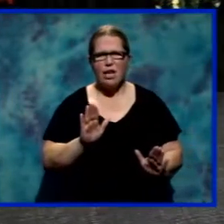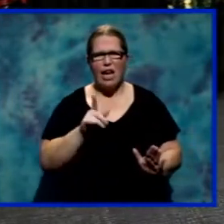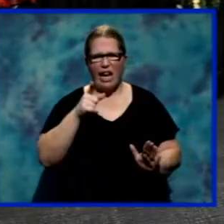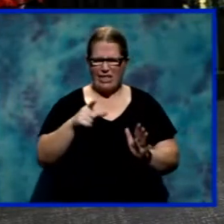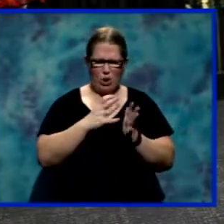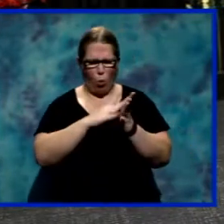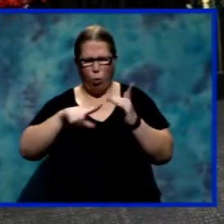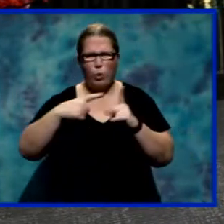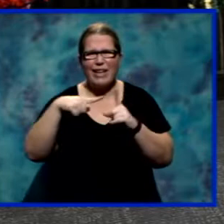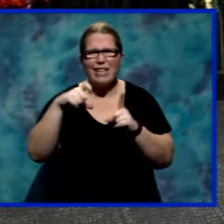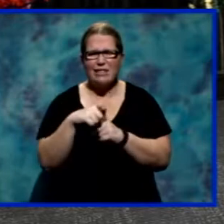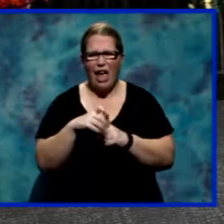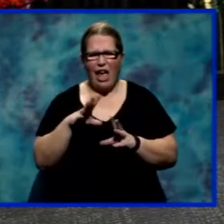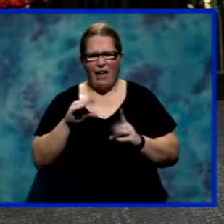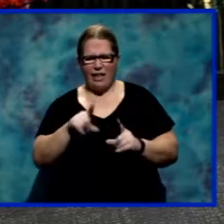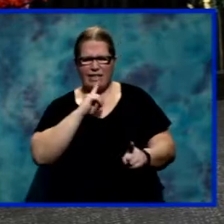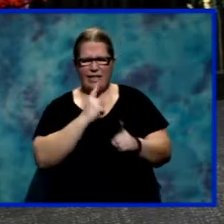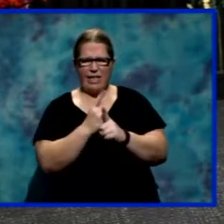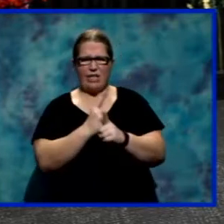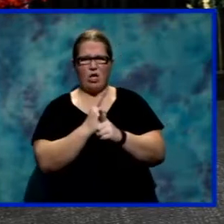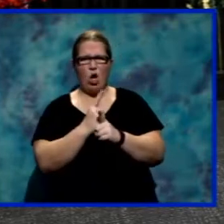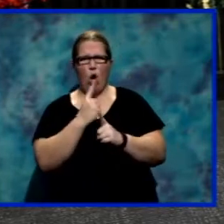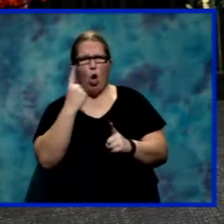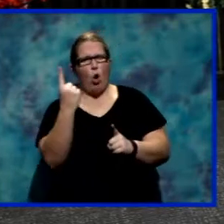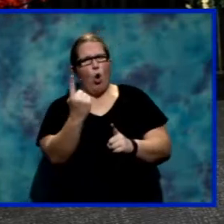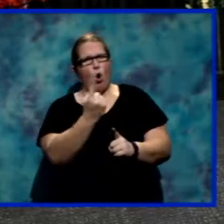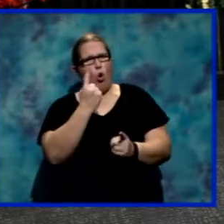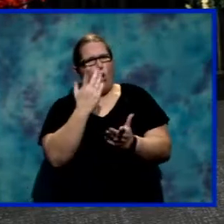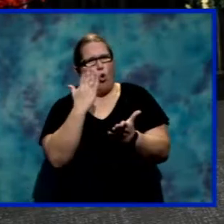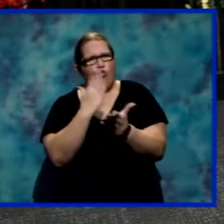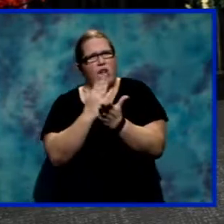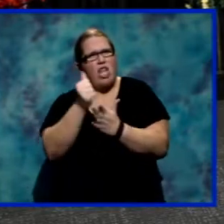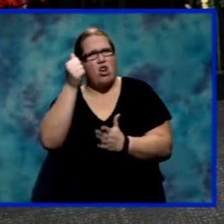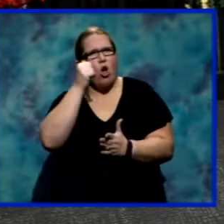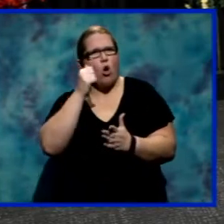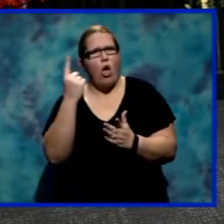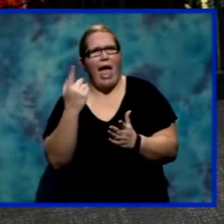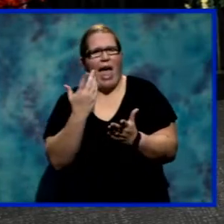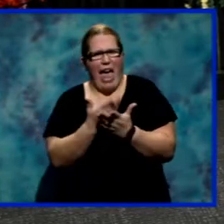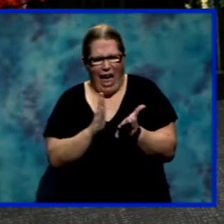wicked. And then it says, who really knows how bad it is?